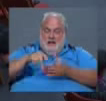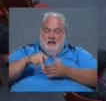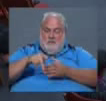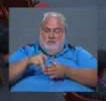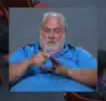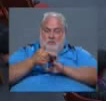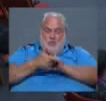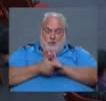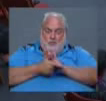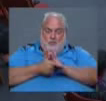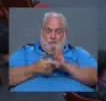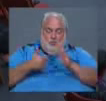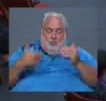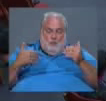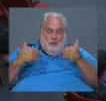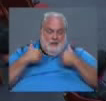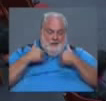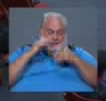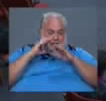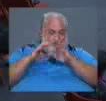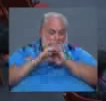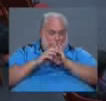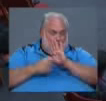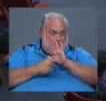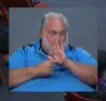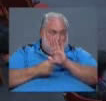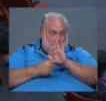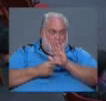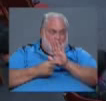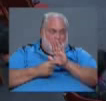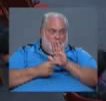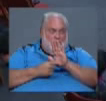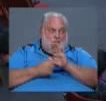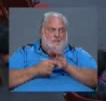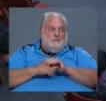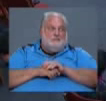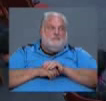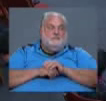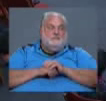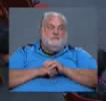Do we have the photographs by chance for this?